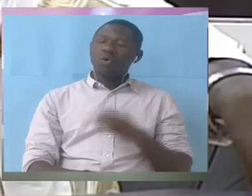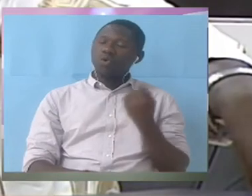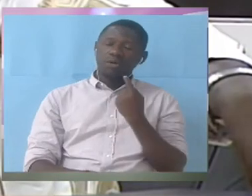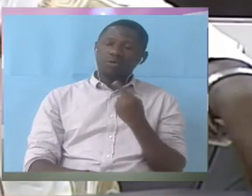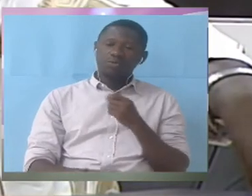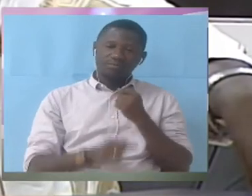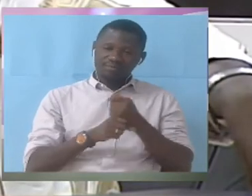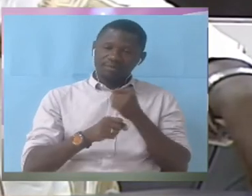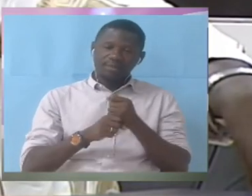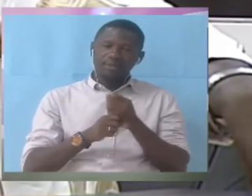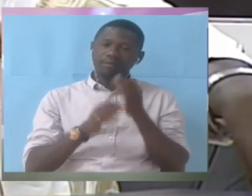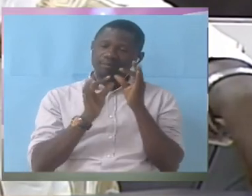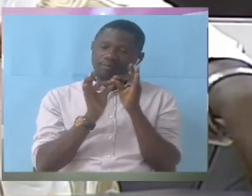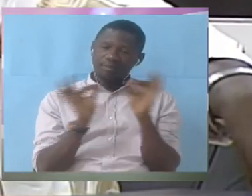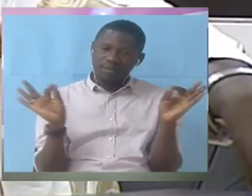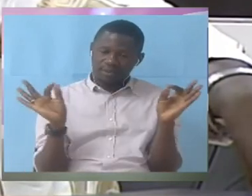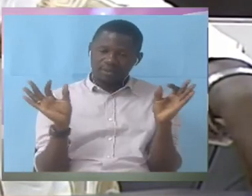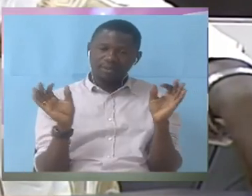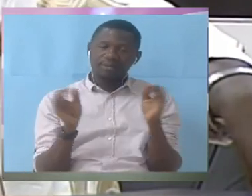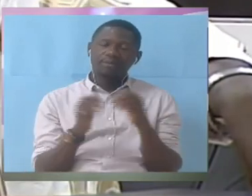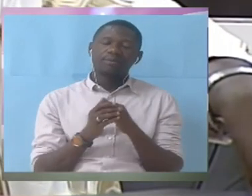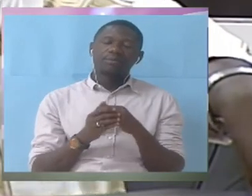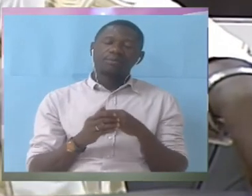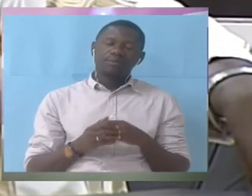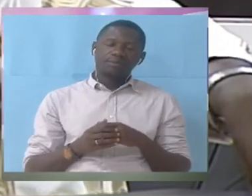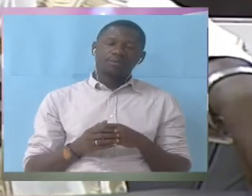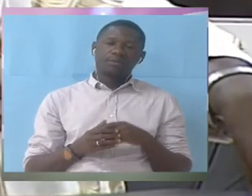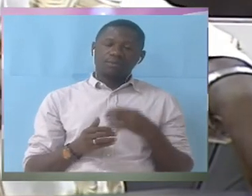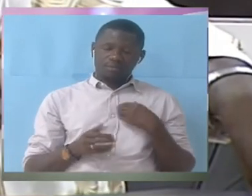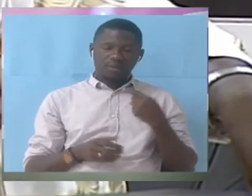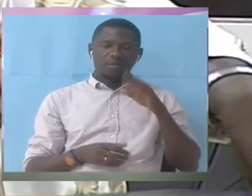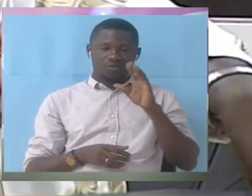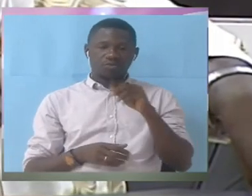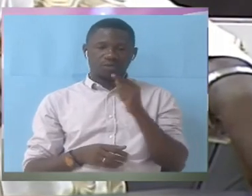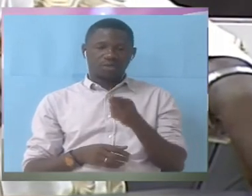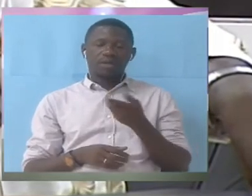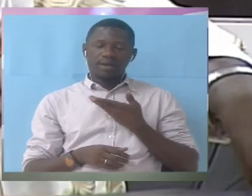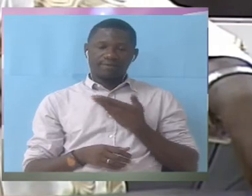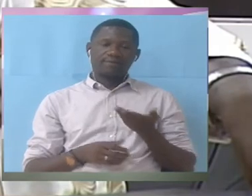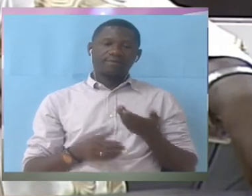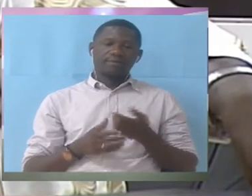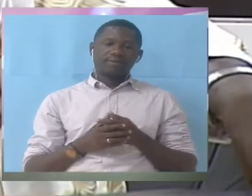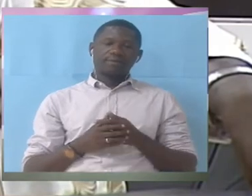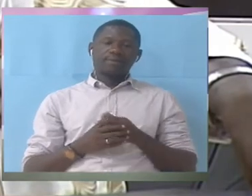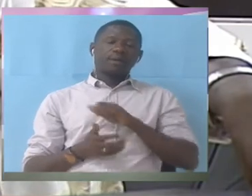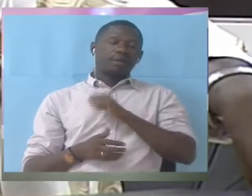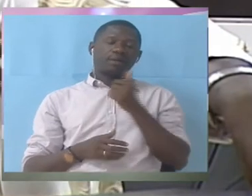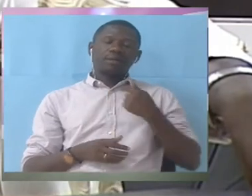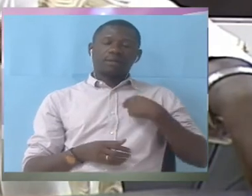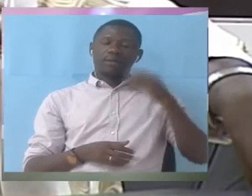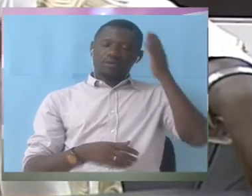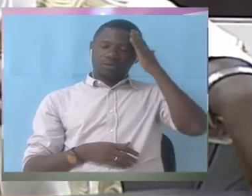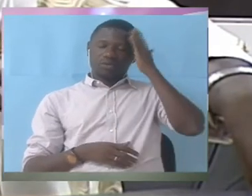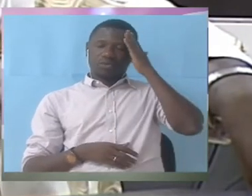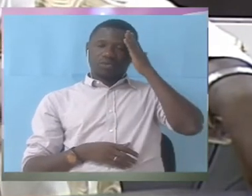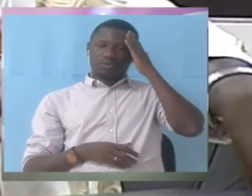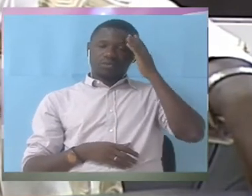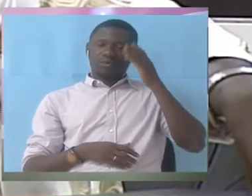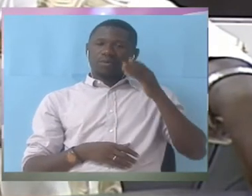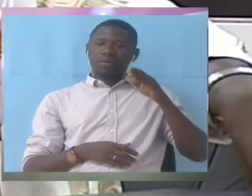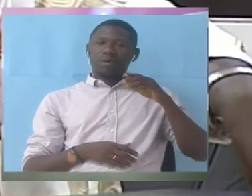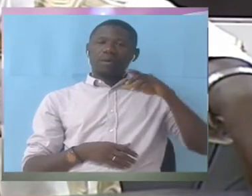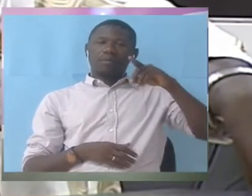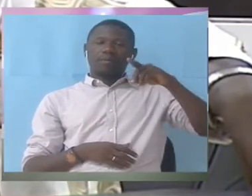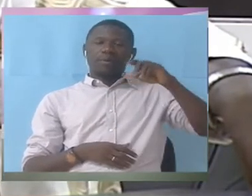We did that. I did that. And I knew Pa